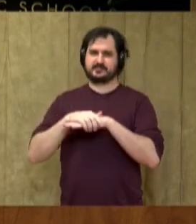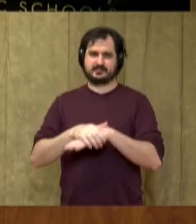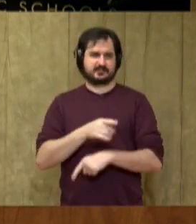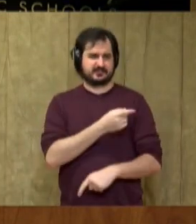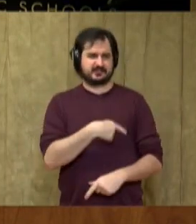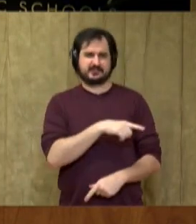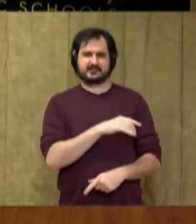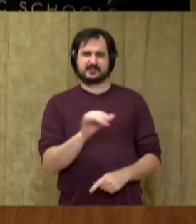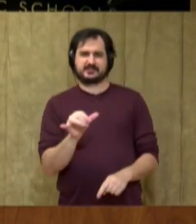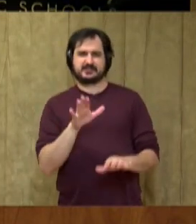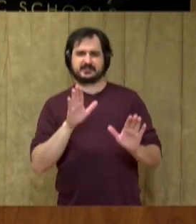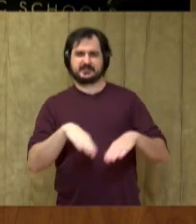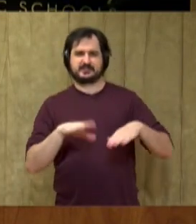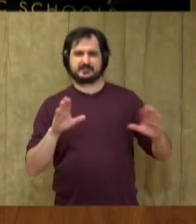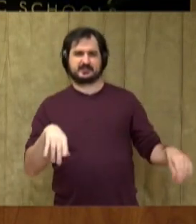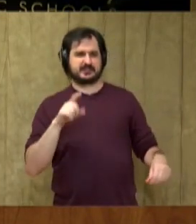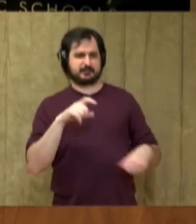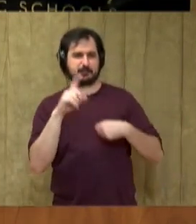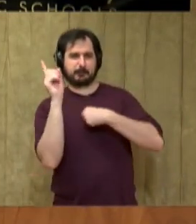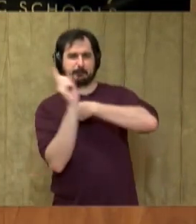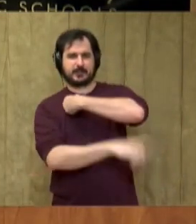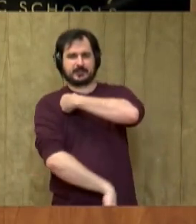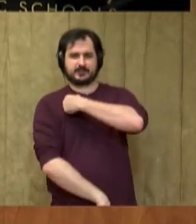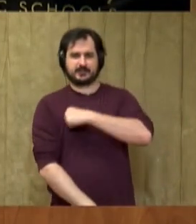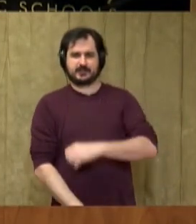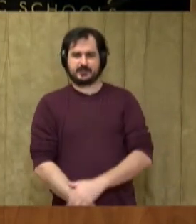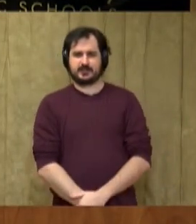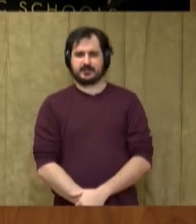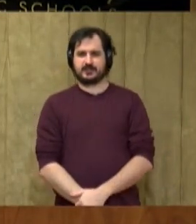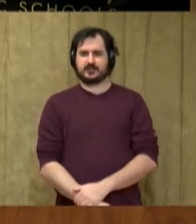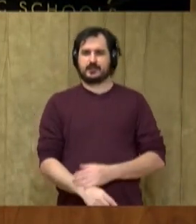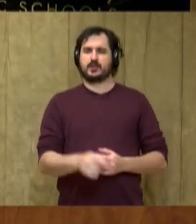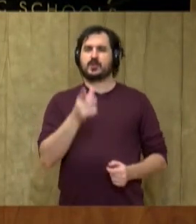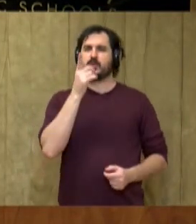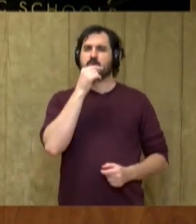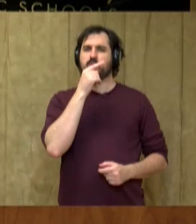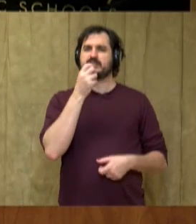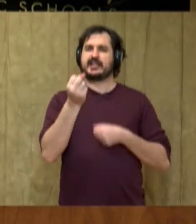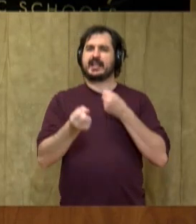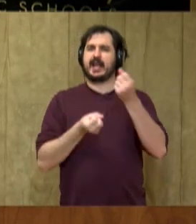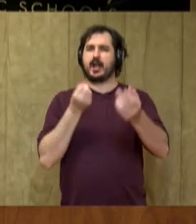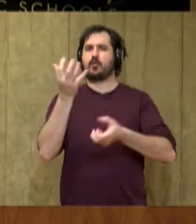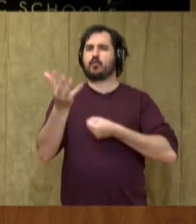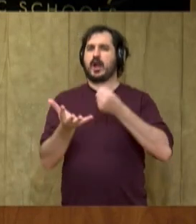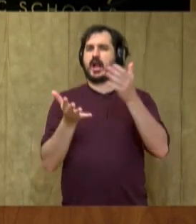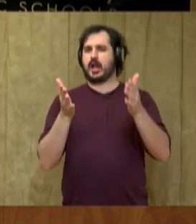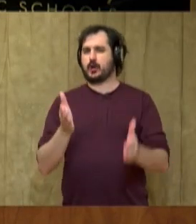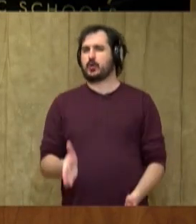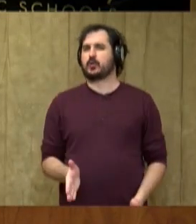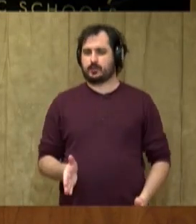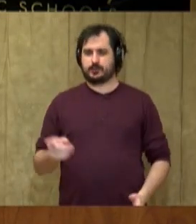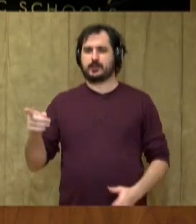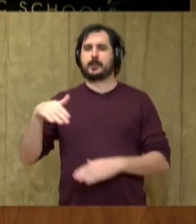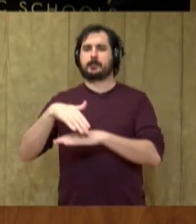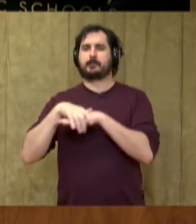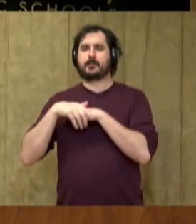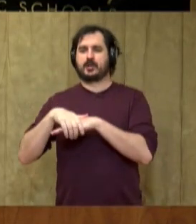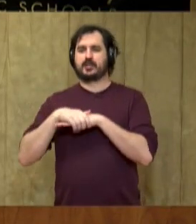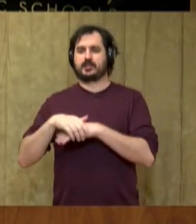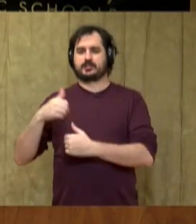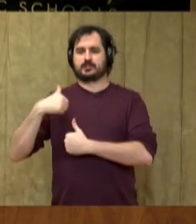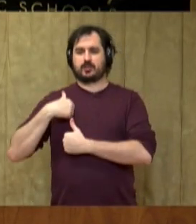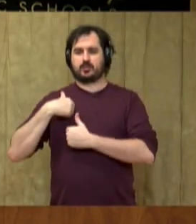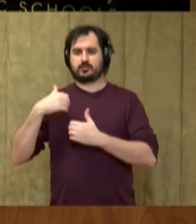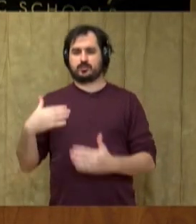little children. They need to be punished. Who's the narrator? British soldier.